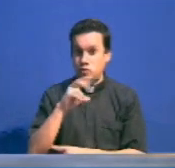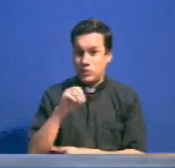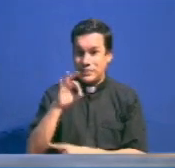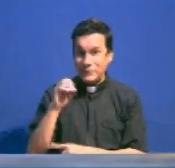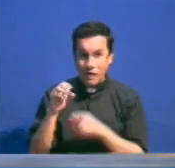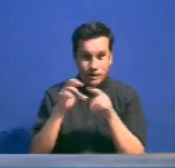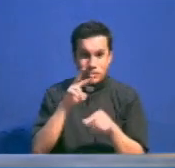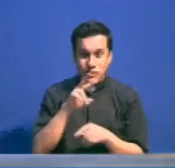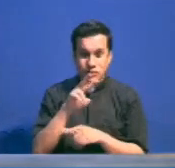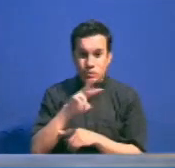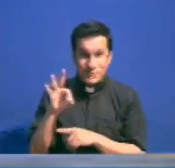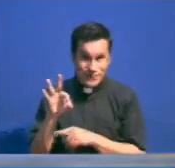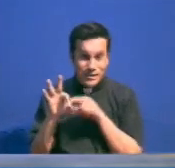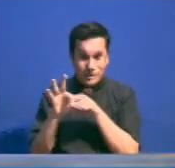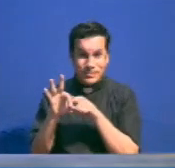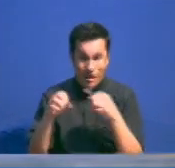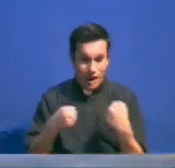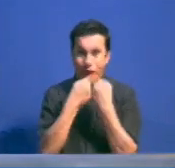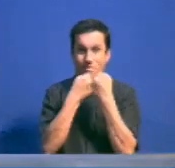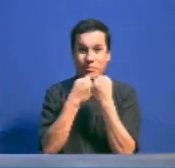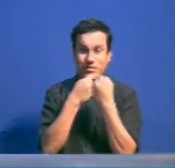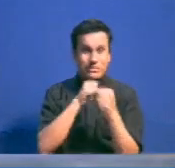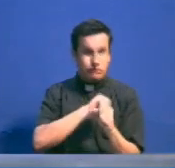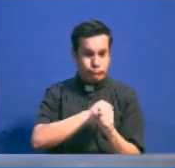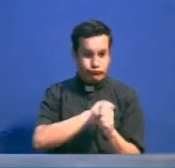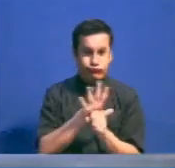17 new confirmed COVID